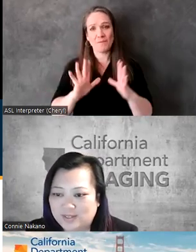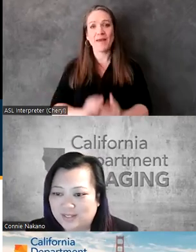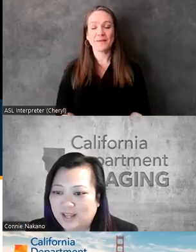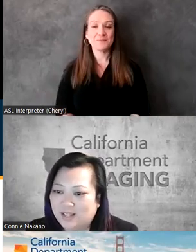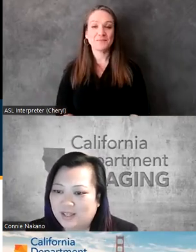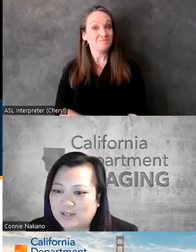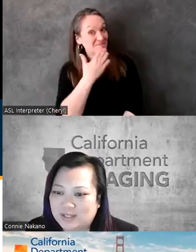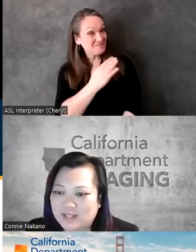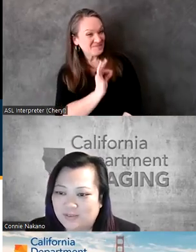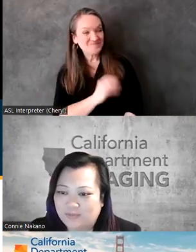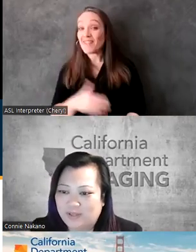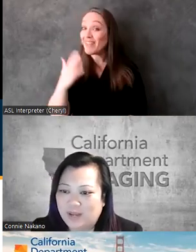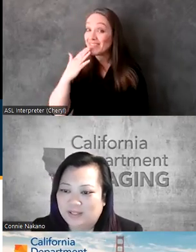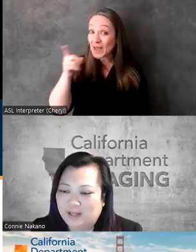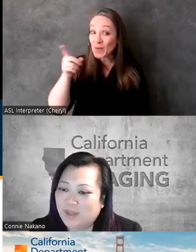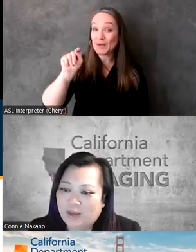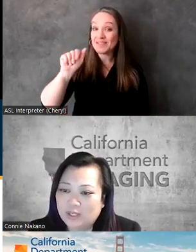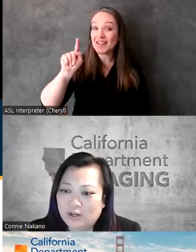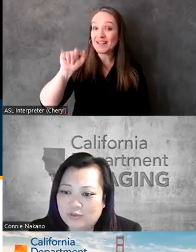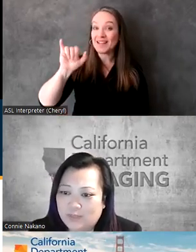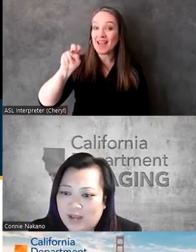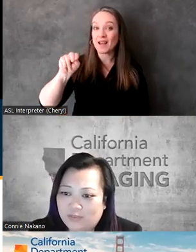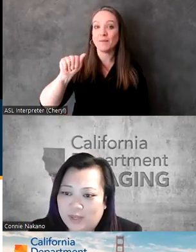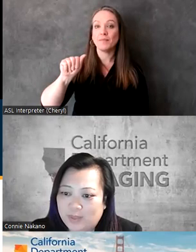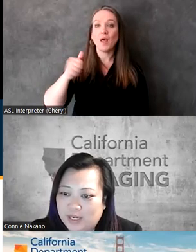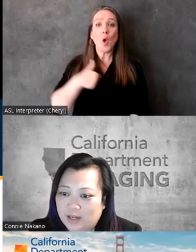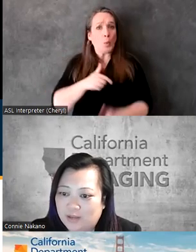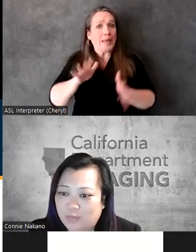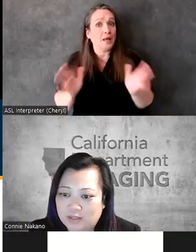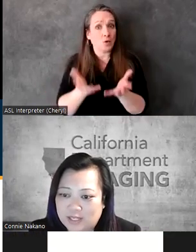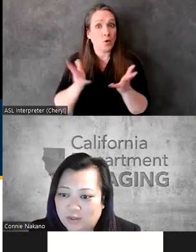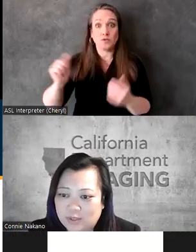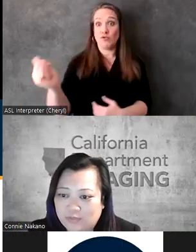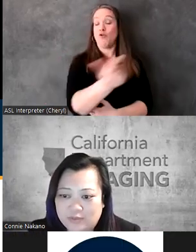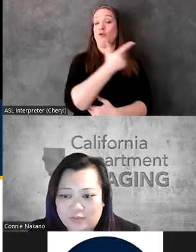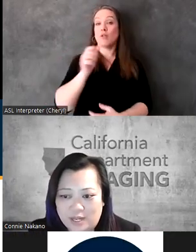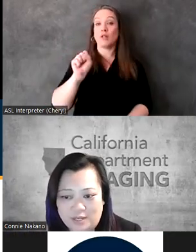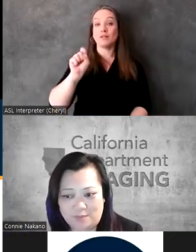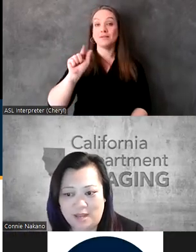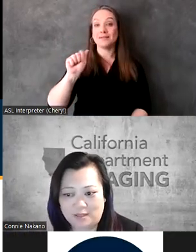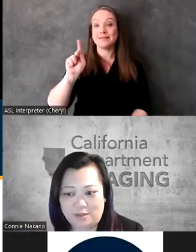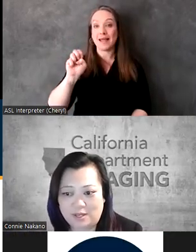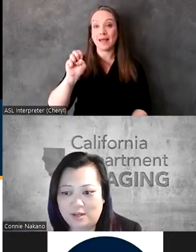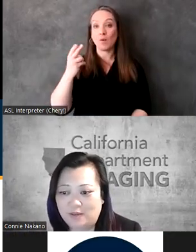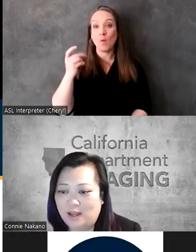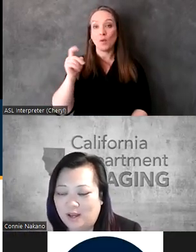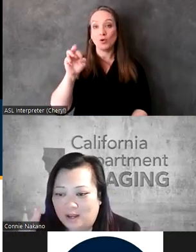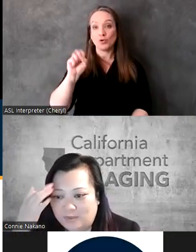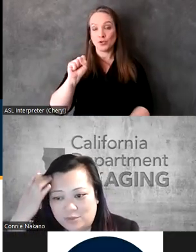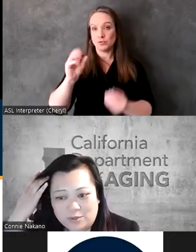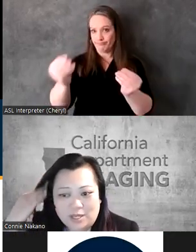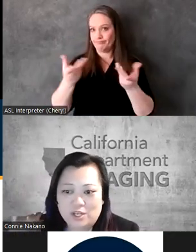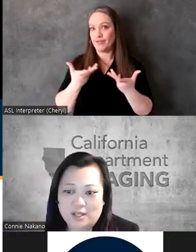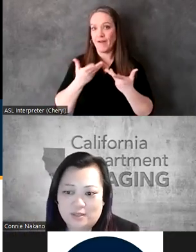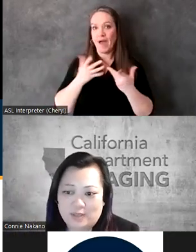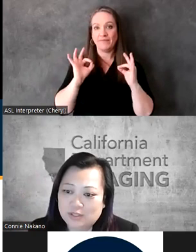Thanks, Susan. And thank you, Tatiana, for the feedback. And we encourage feedback from everybody, from all stakeholders. If there's ever any feedback that you think of, if